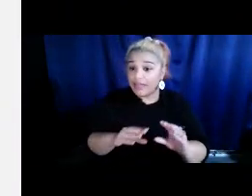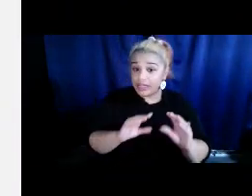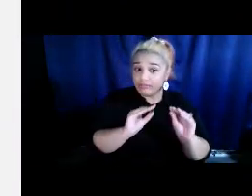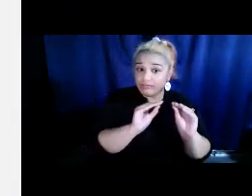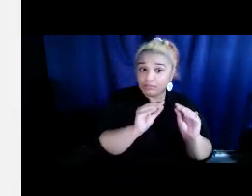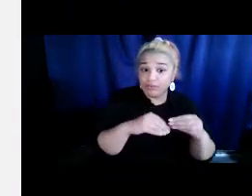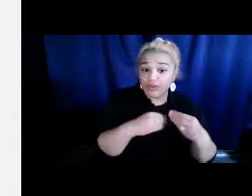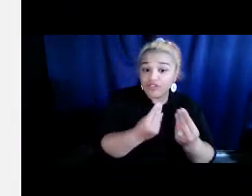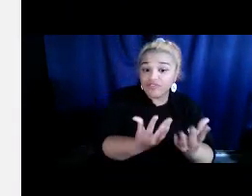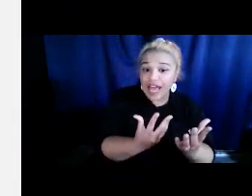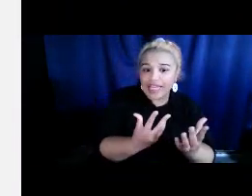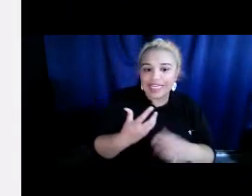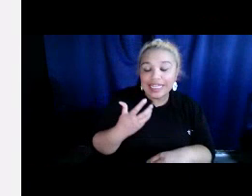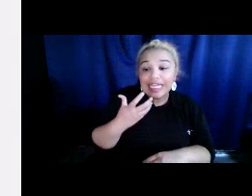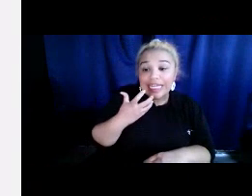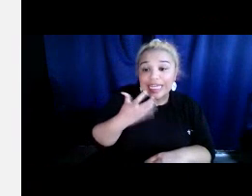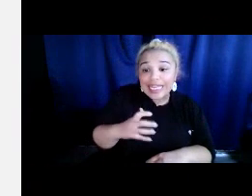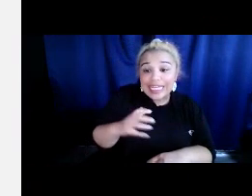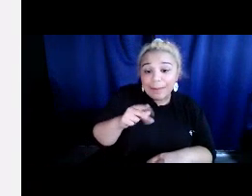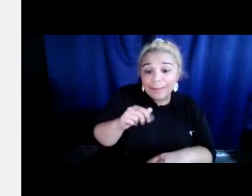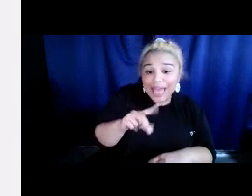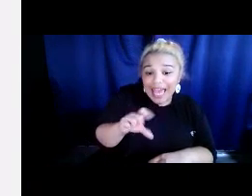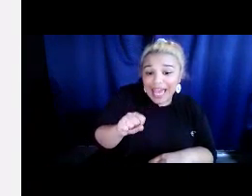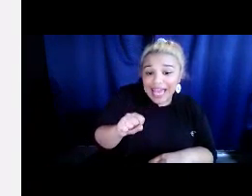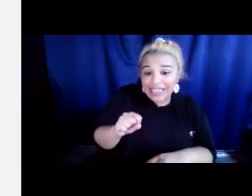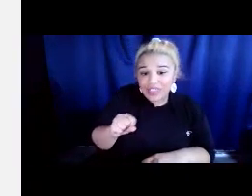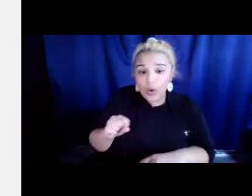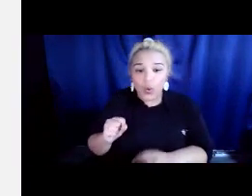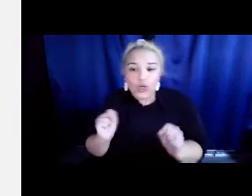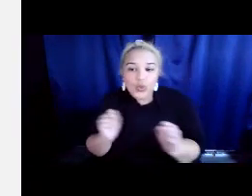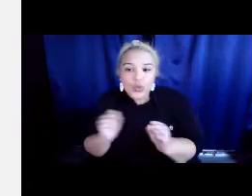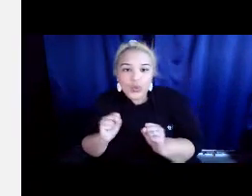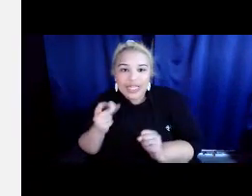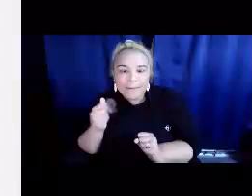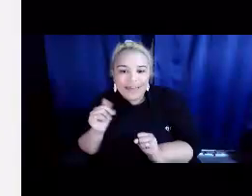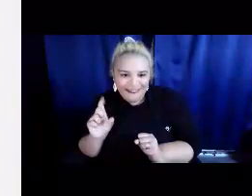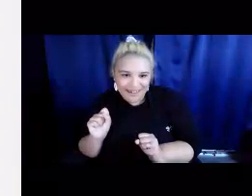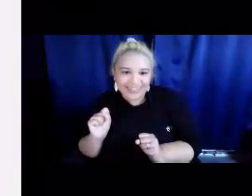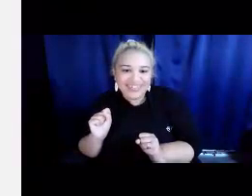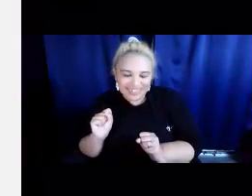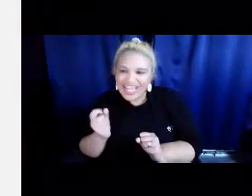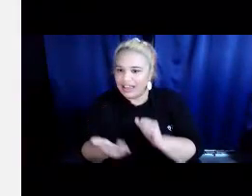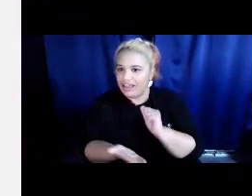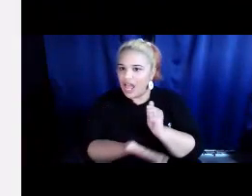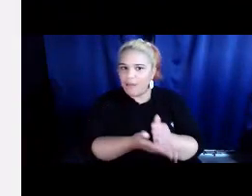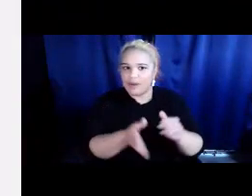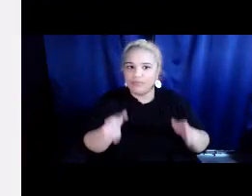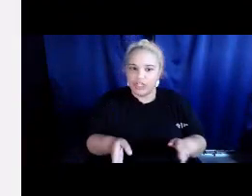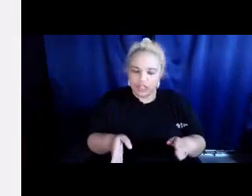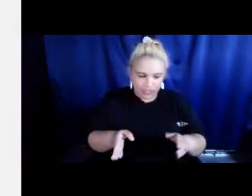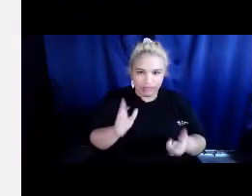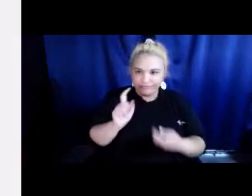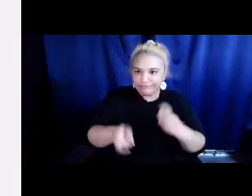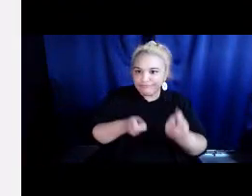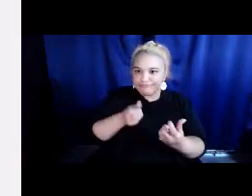pads can help assist with managing it. For hearing, tools to create a calm or